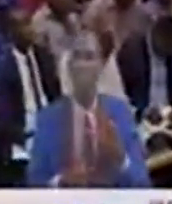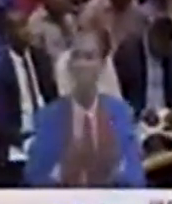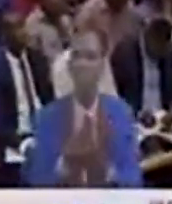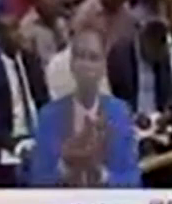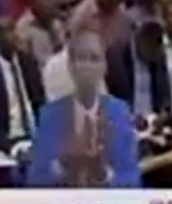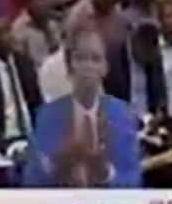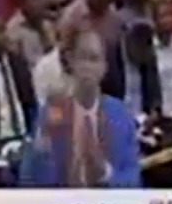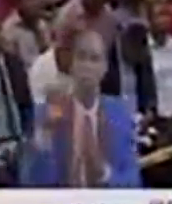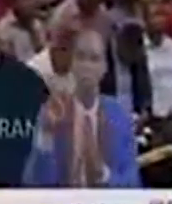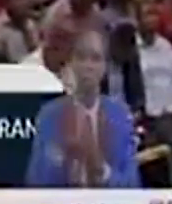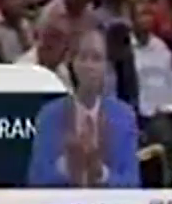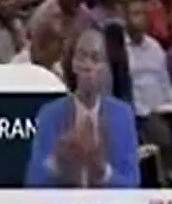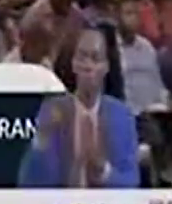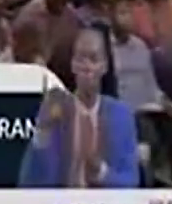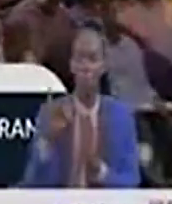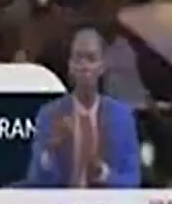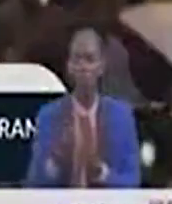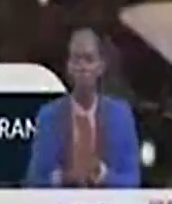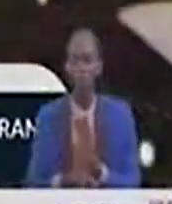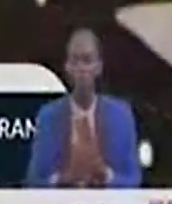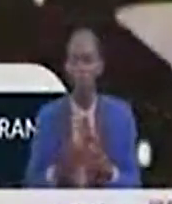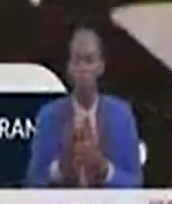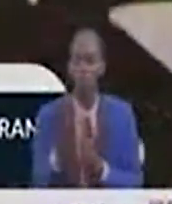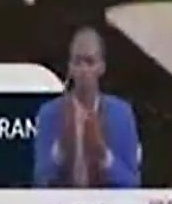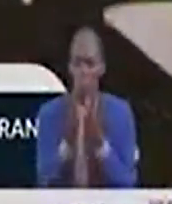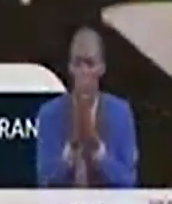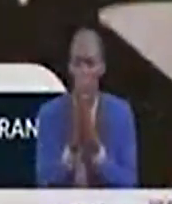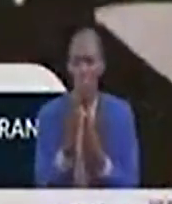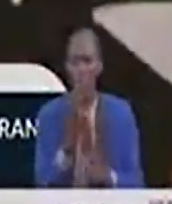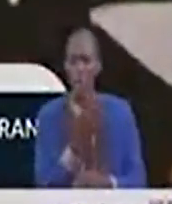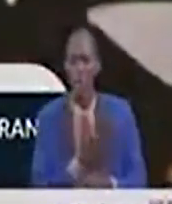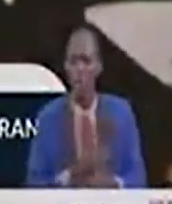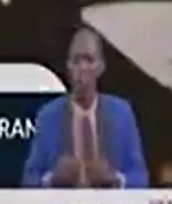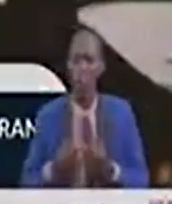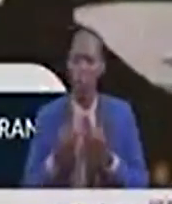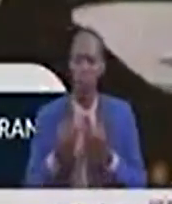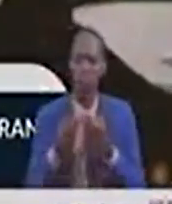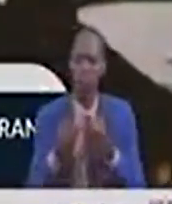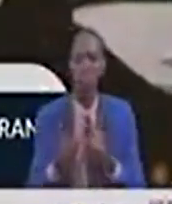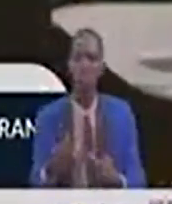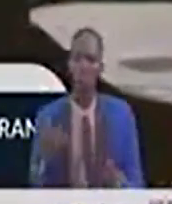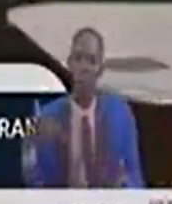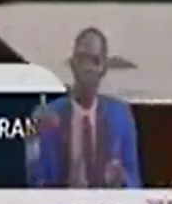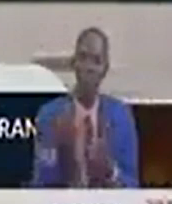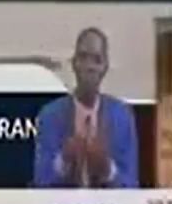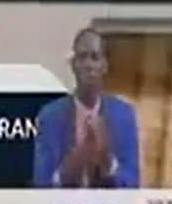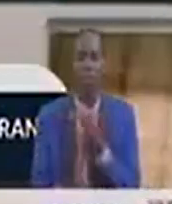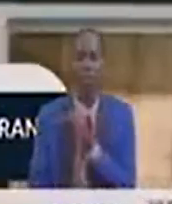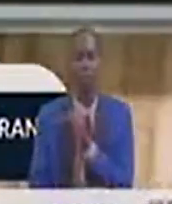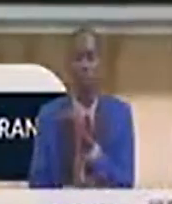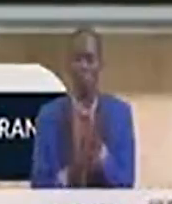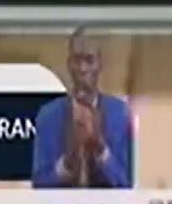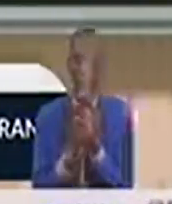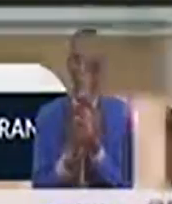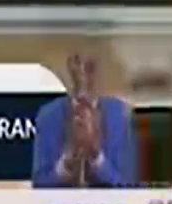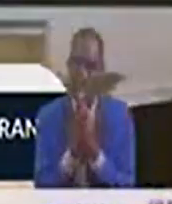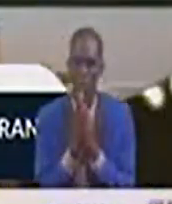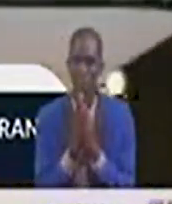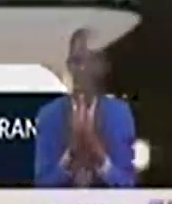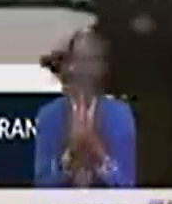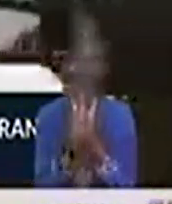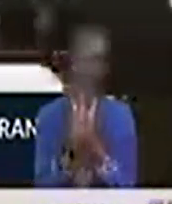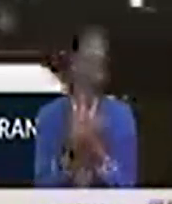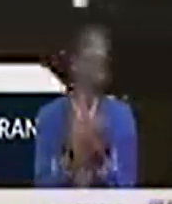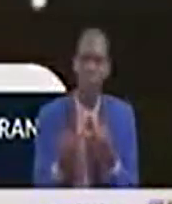godliness through prayer and perseverance against temptation. Prayer,